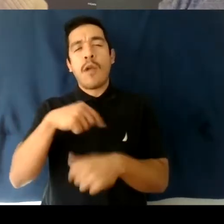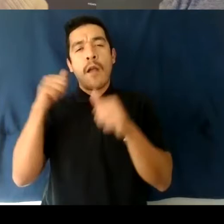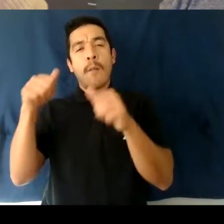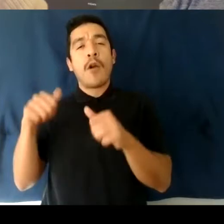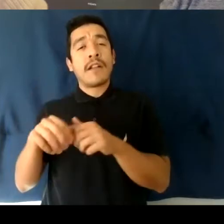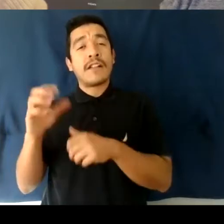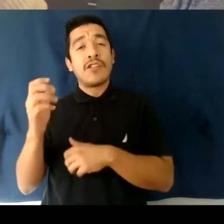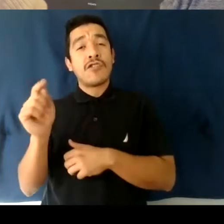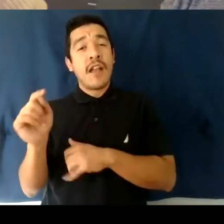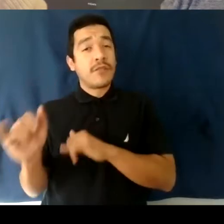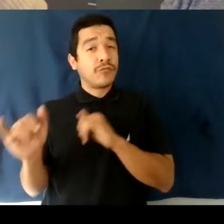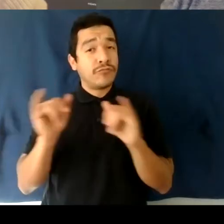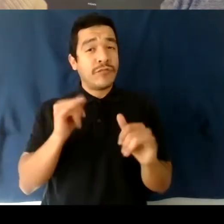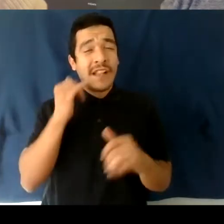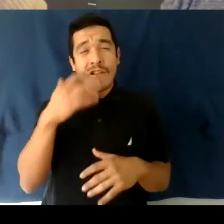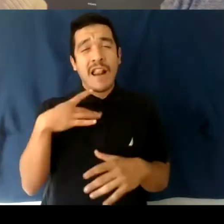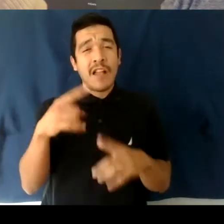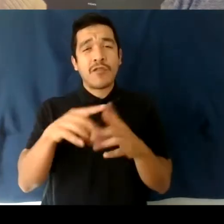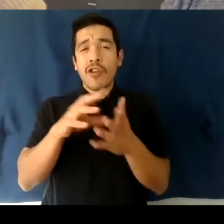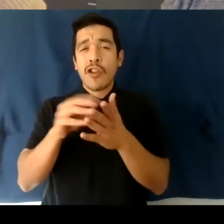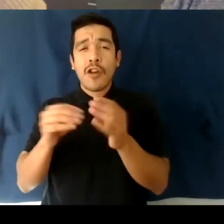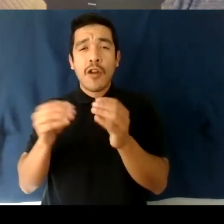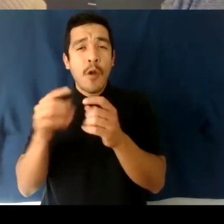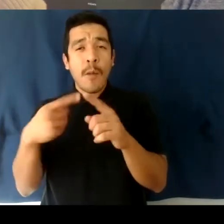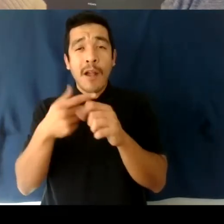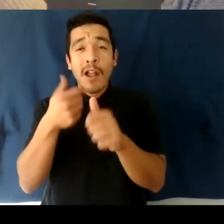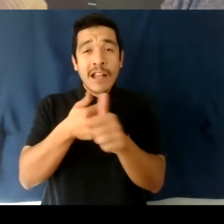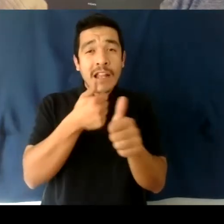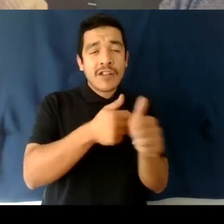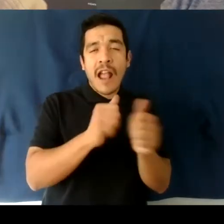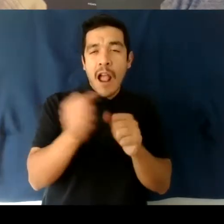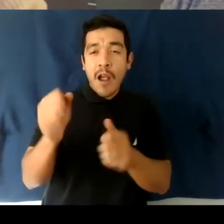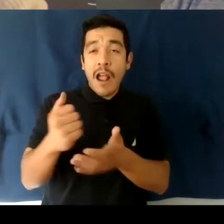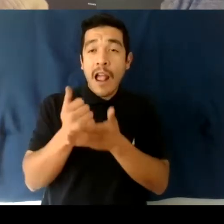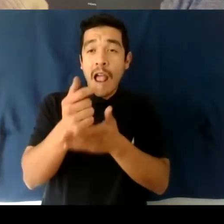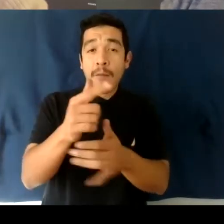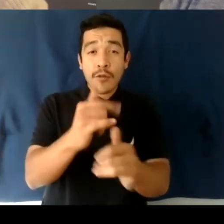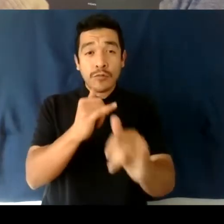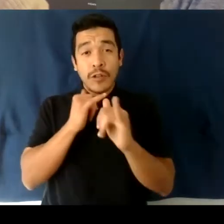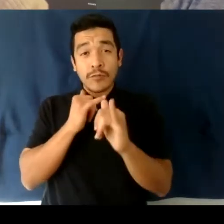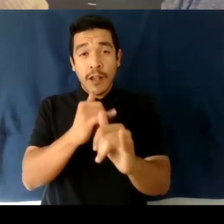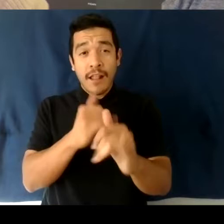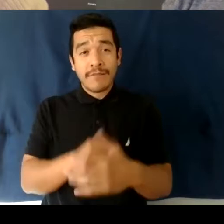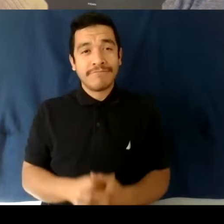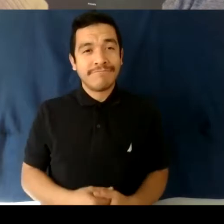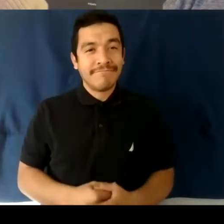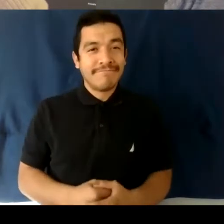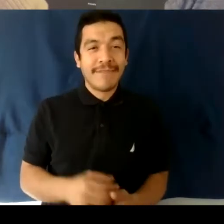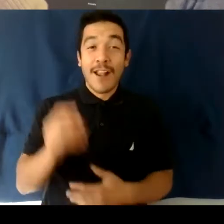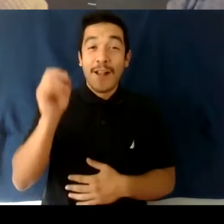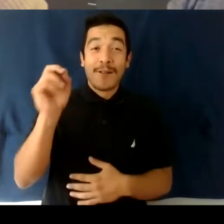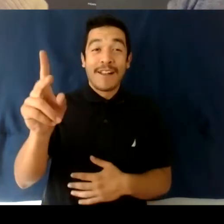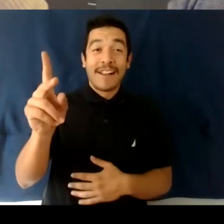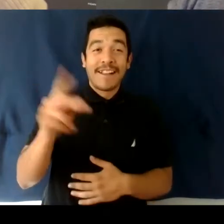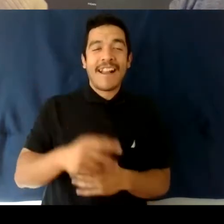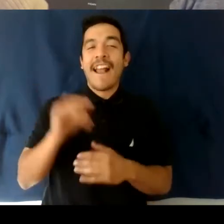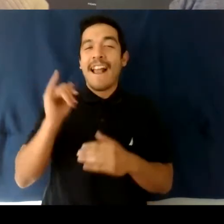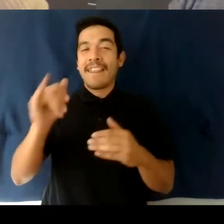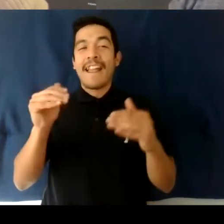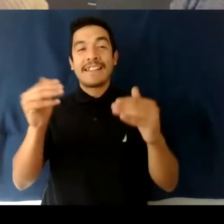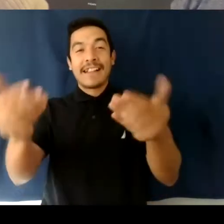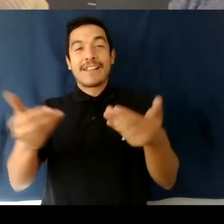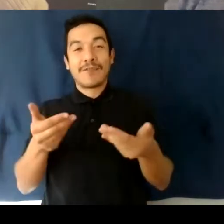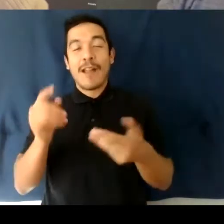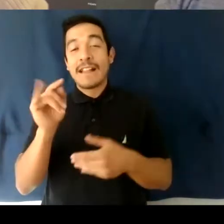well, if you'd like to learn more about each of them and how they might be able to help you as well. Whew, okay, that's the intro. Tati, you ready to